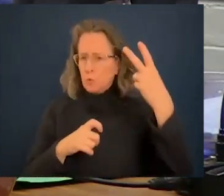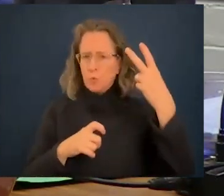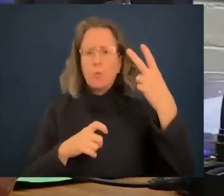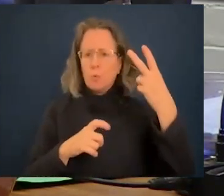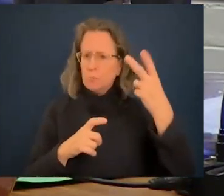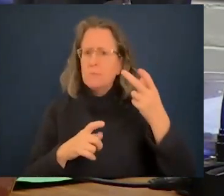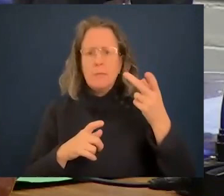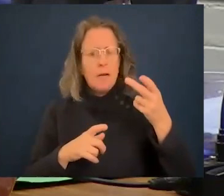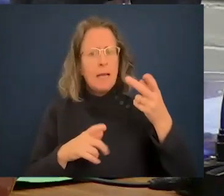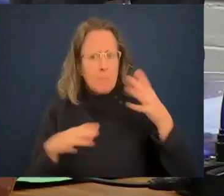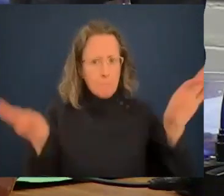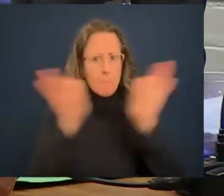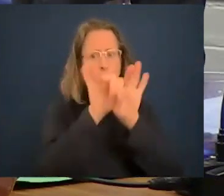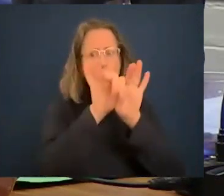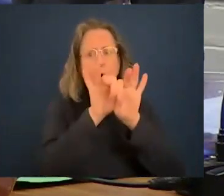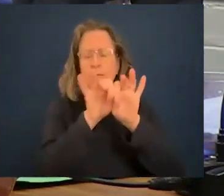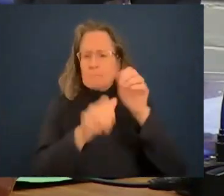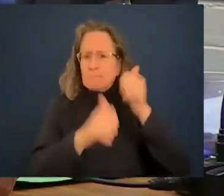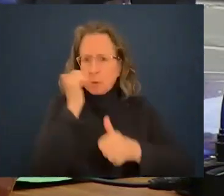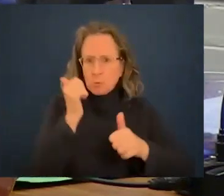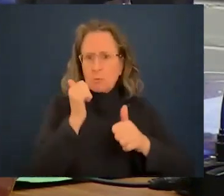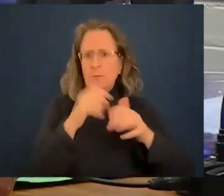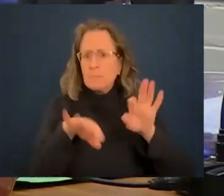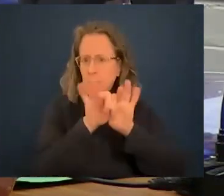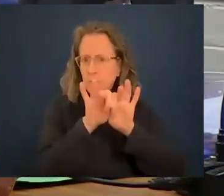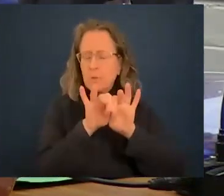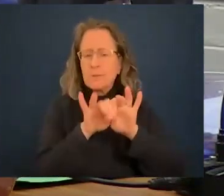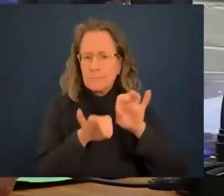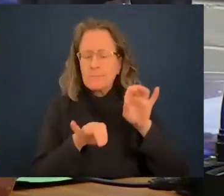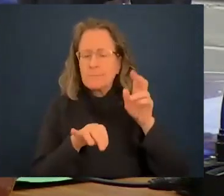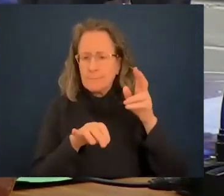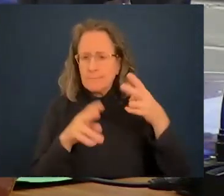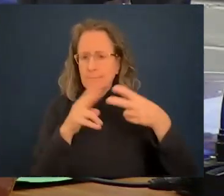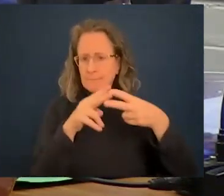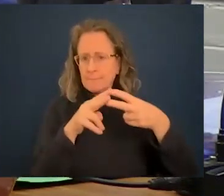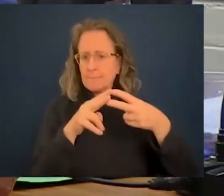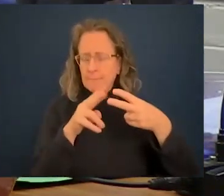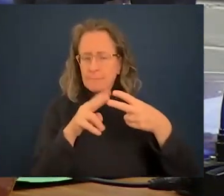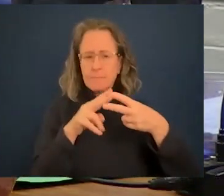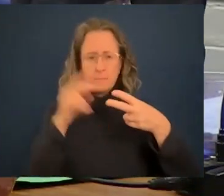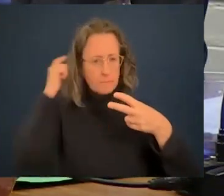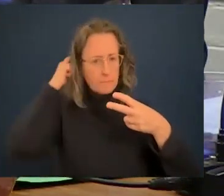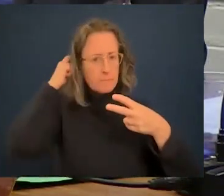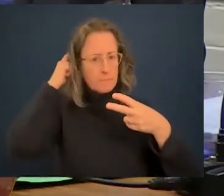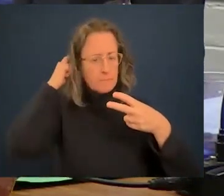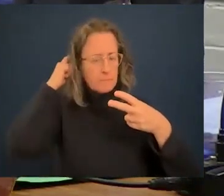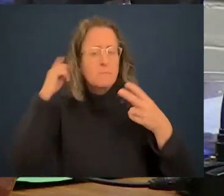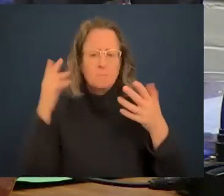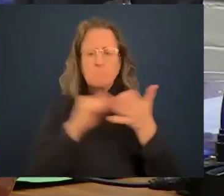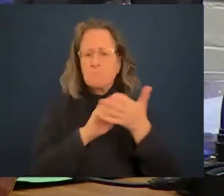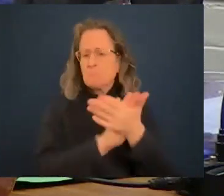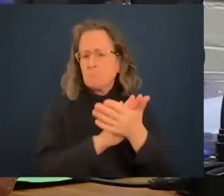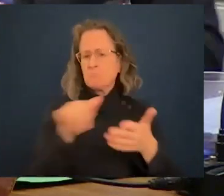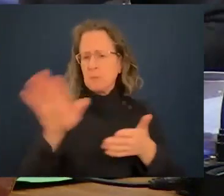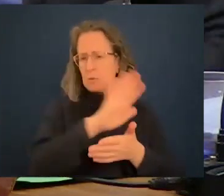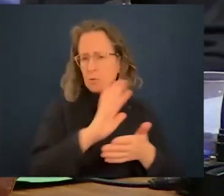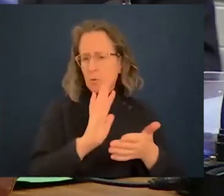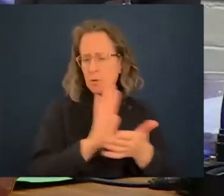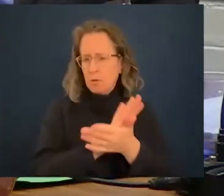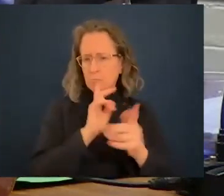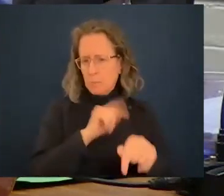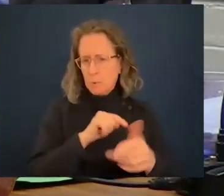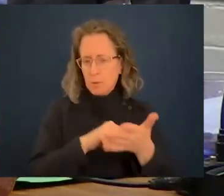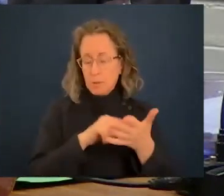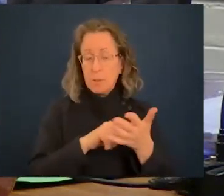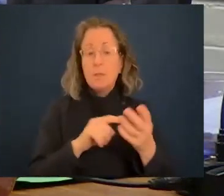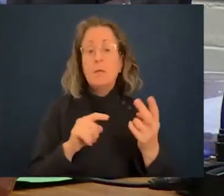uh listed in um in the uh attachment and those included